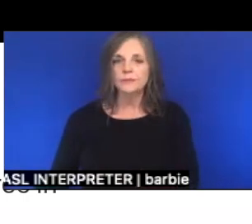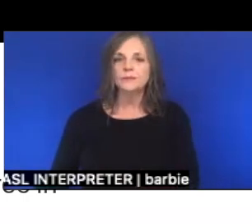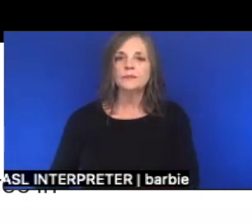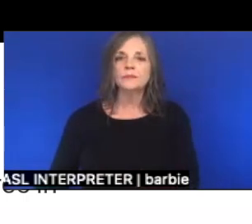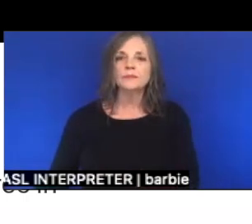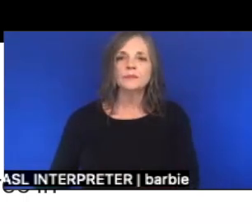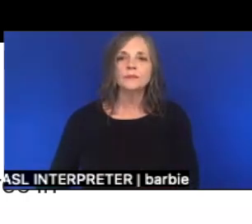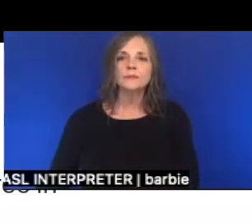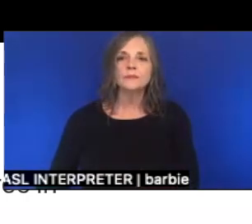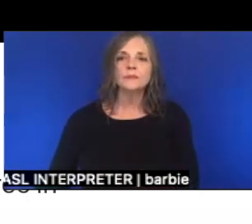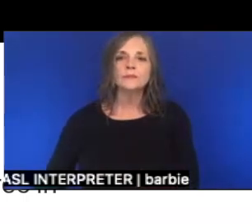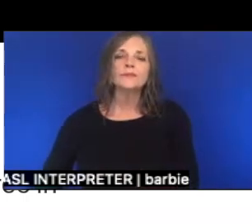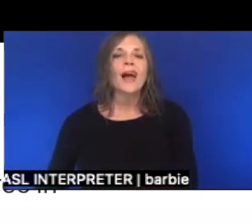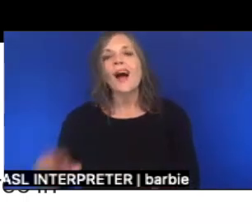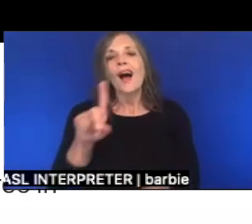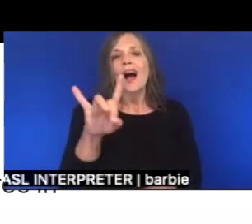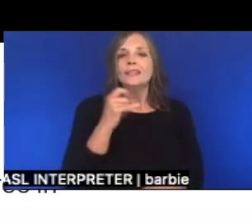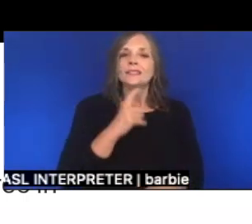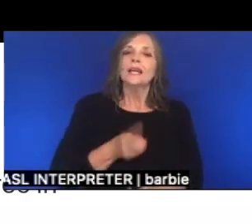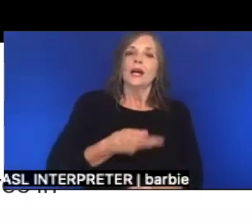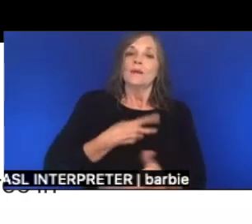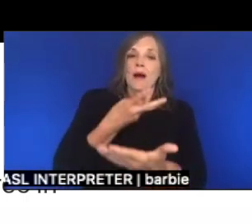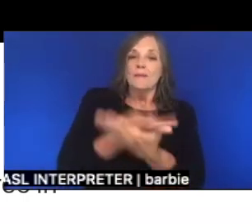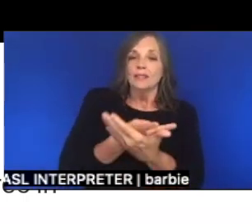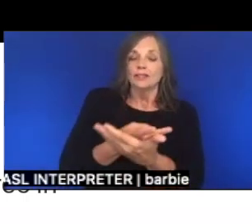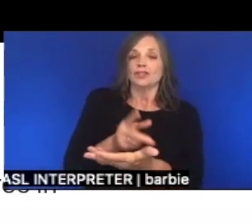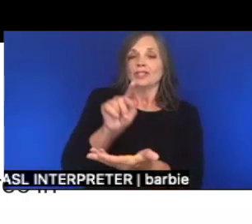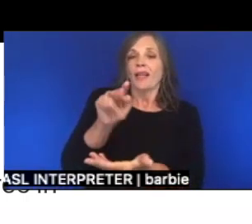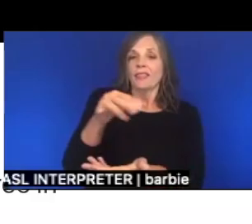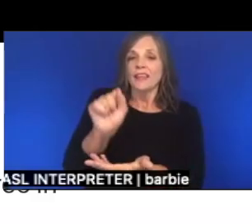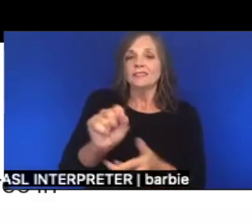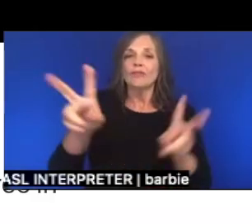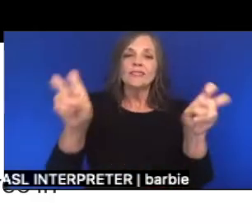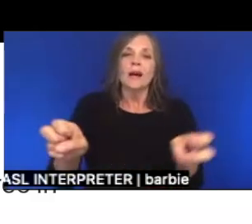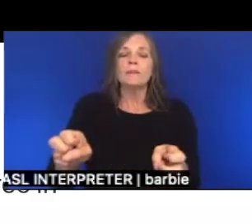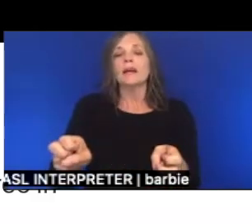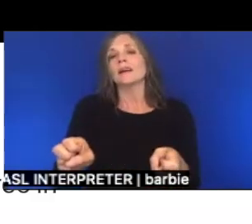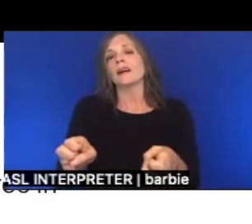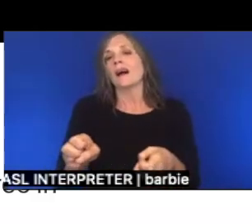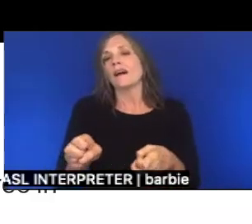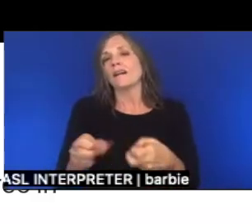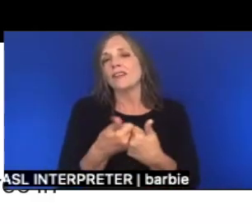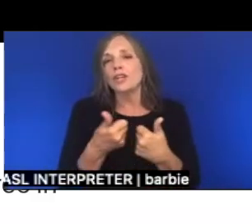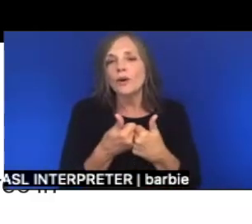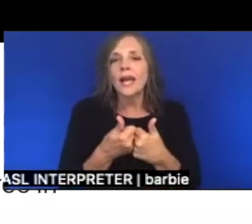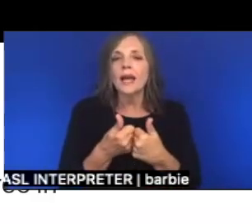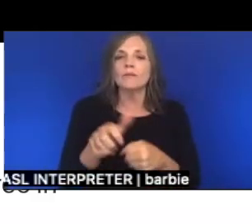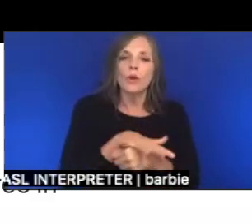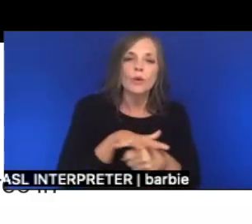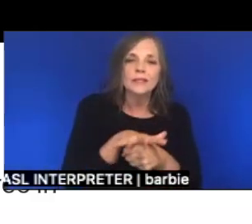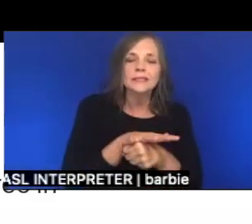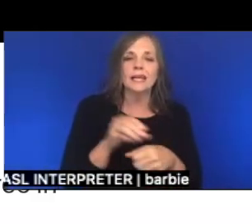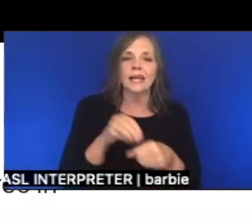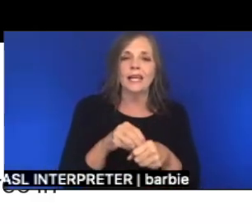into international Spanish. As you know, this is kind of made up language because there's no native person who is